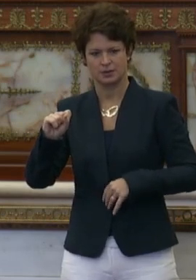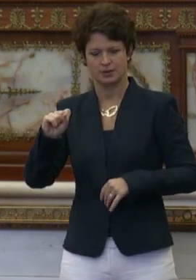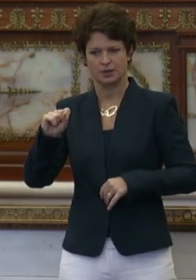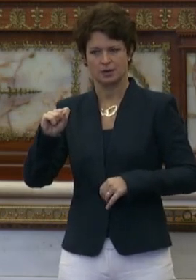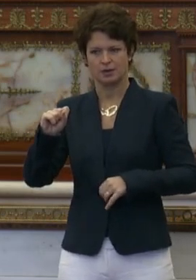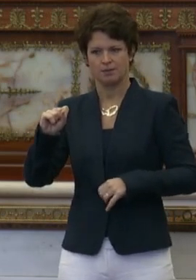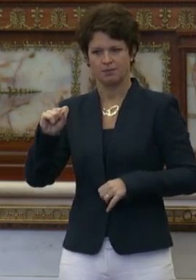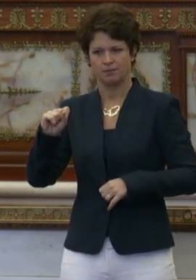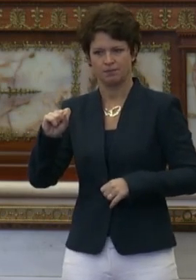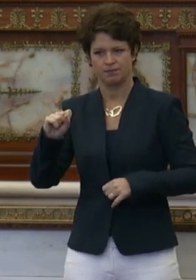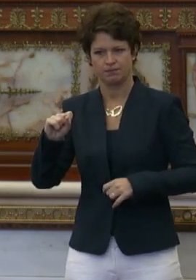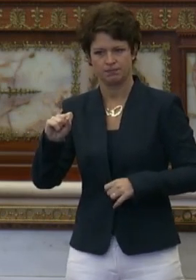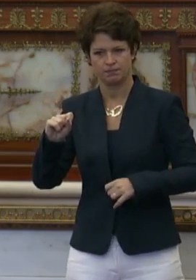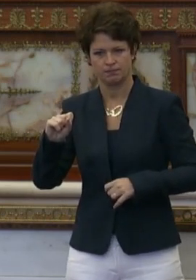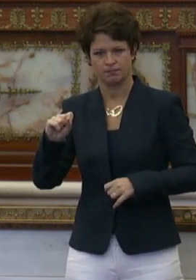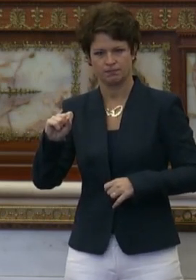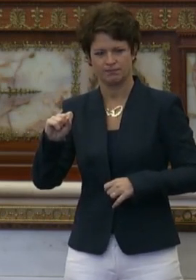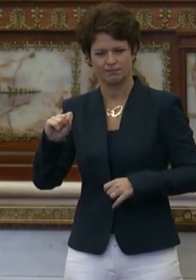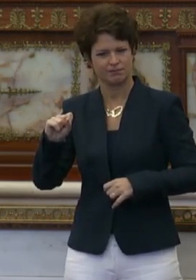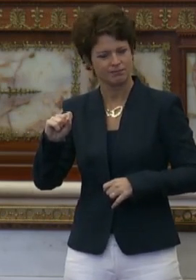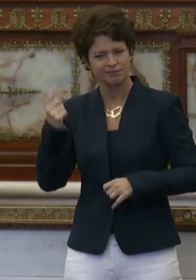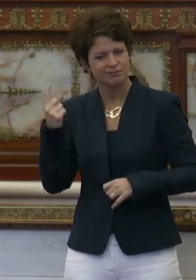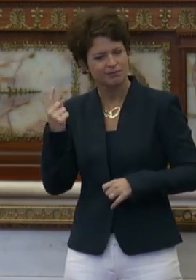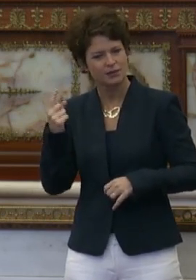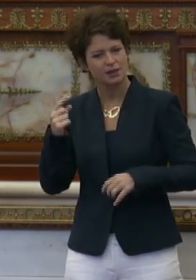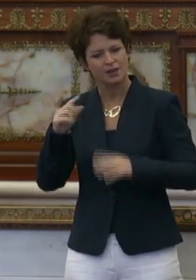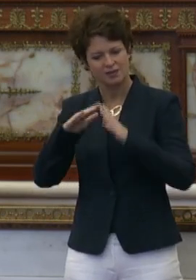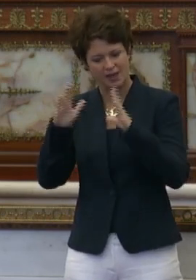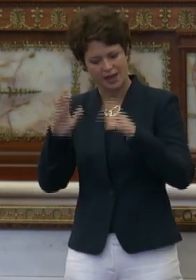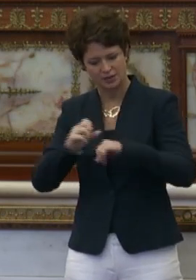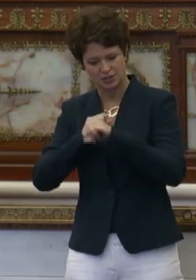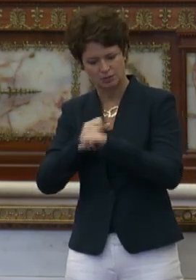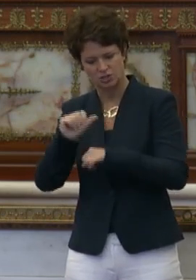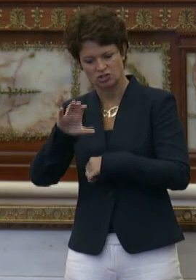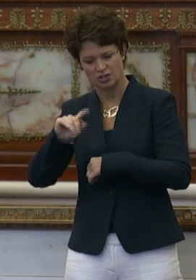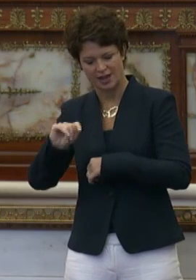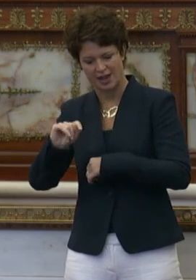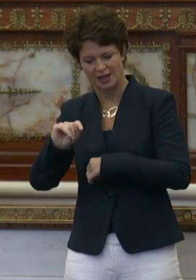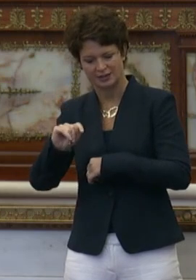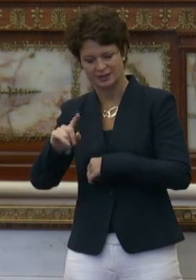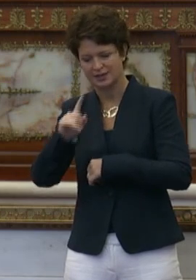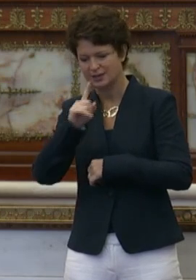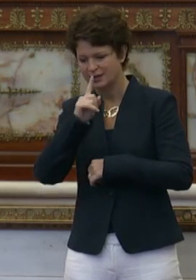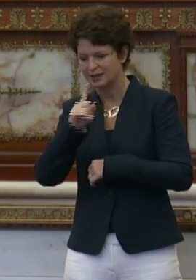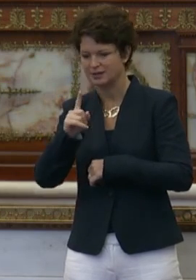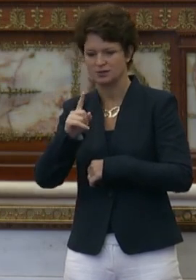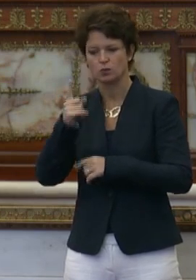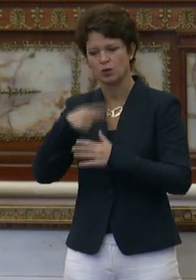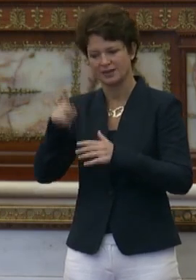I talked faster than I meant to. The Housing Protection Act is the least the city can do.